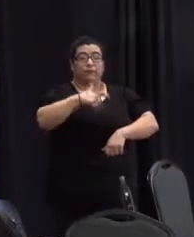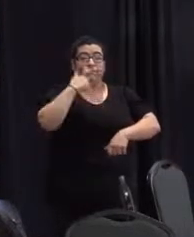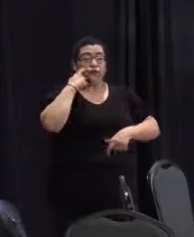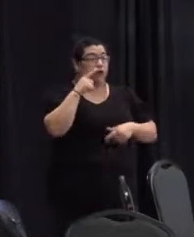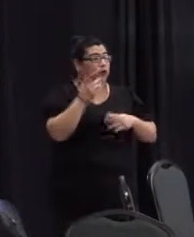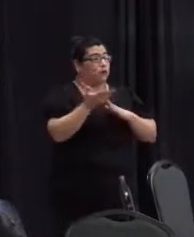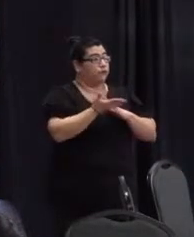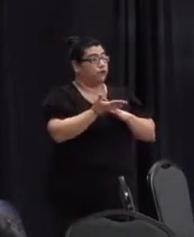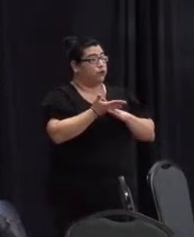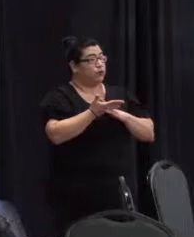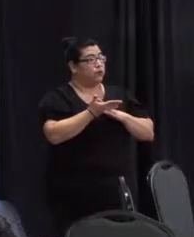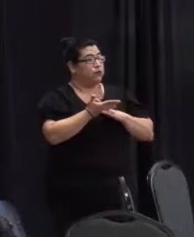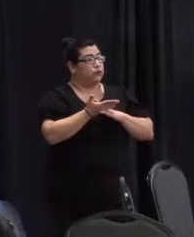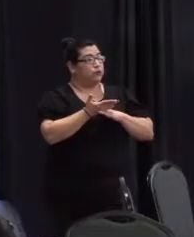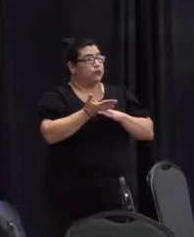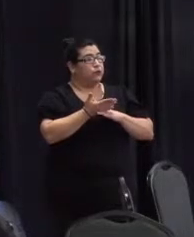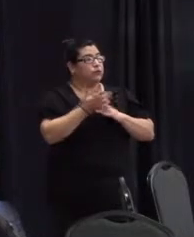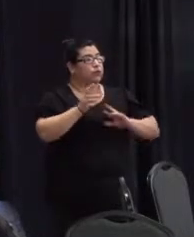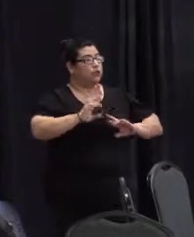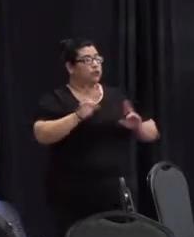breakout sessions, just to get ready.